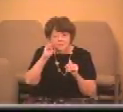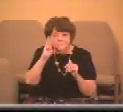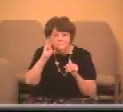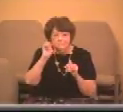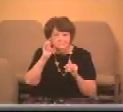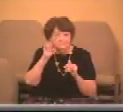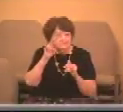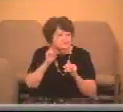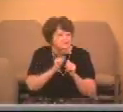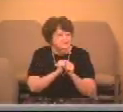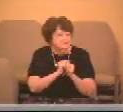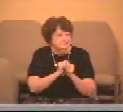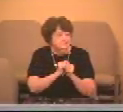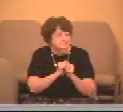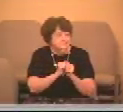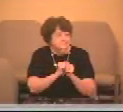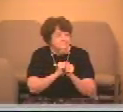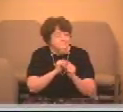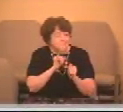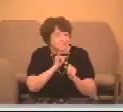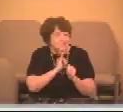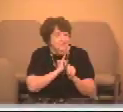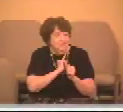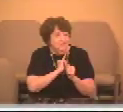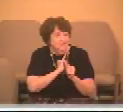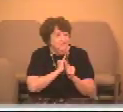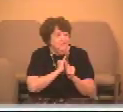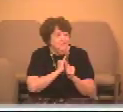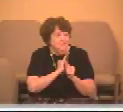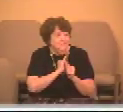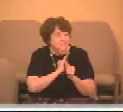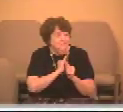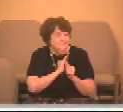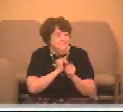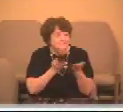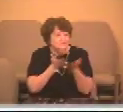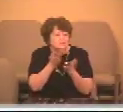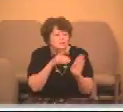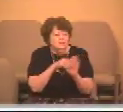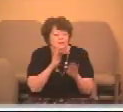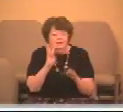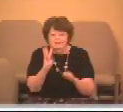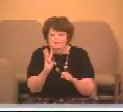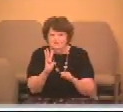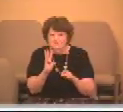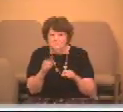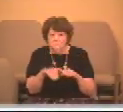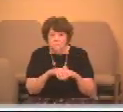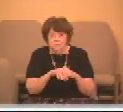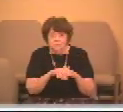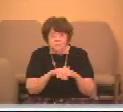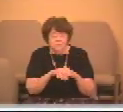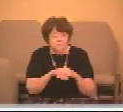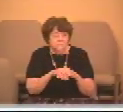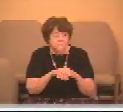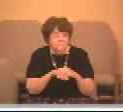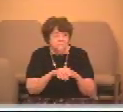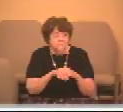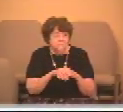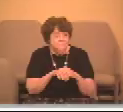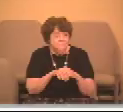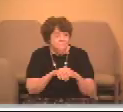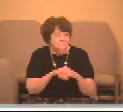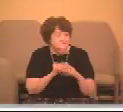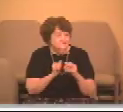privilege of officiating at 4 weddings and 1 renewal of